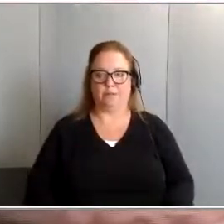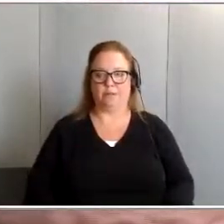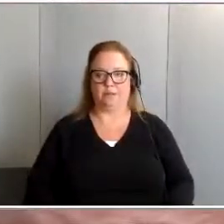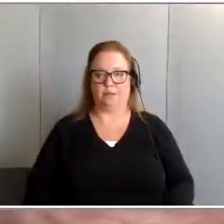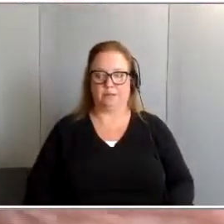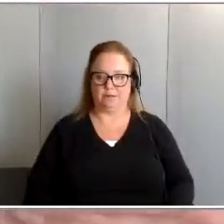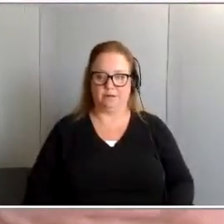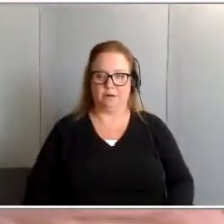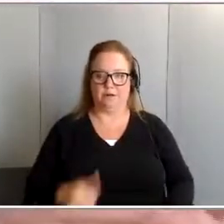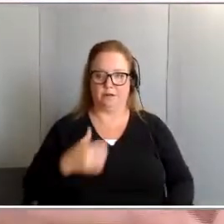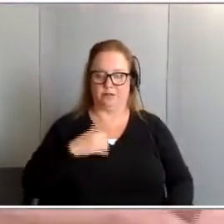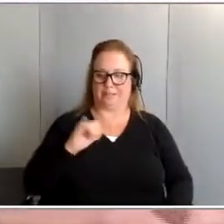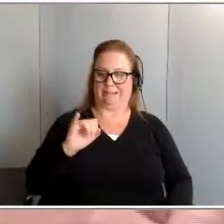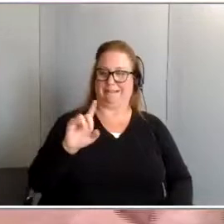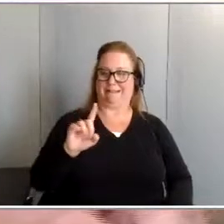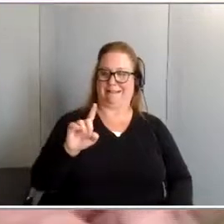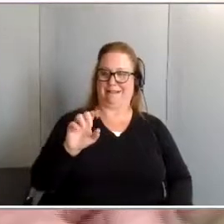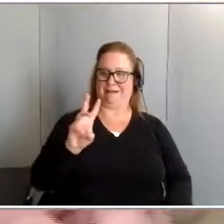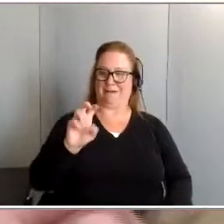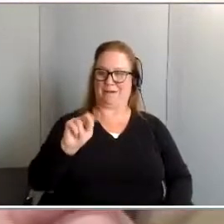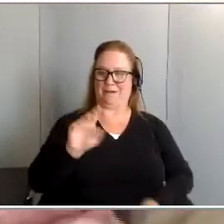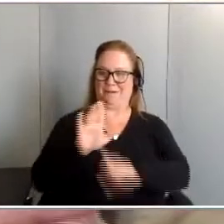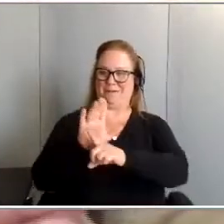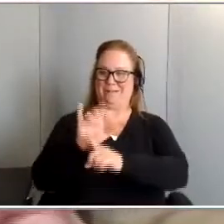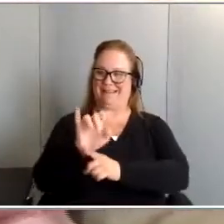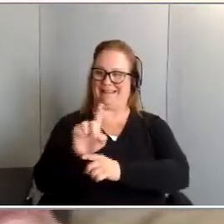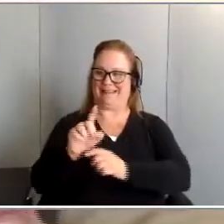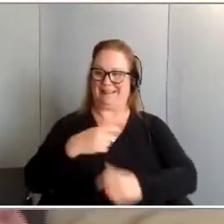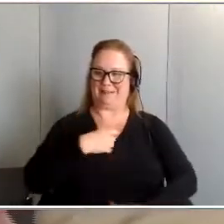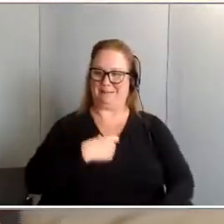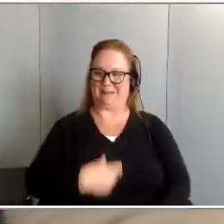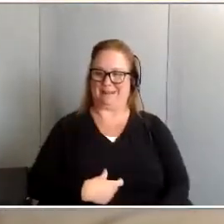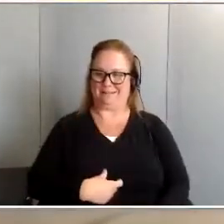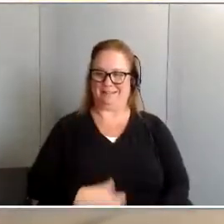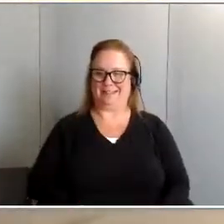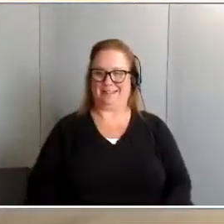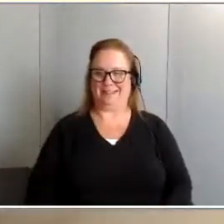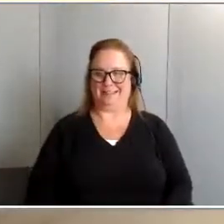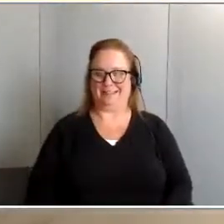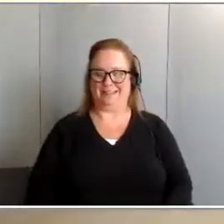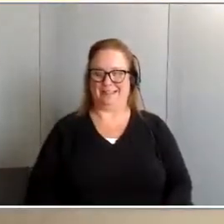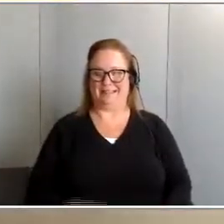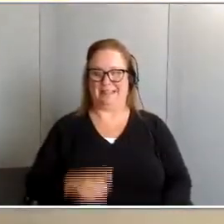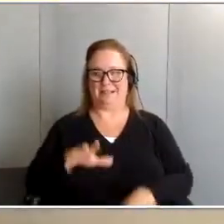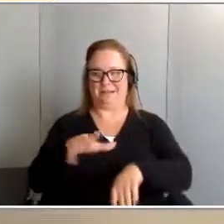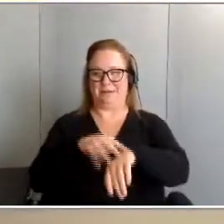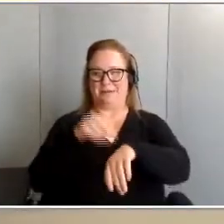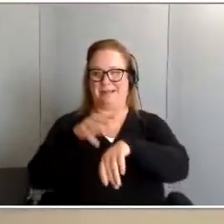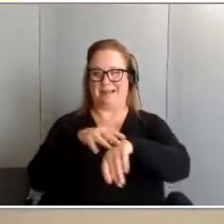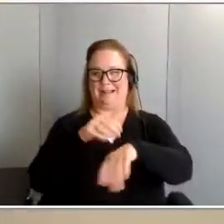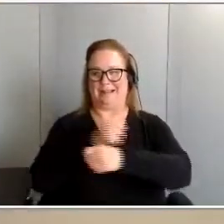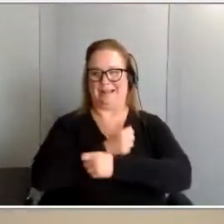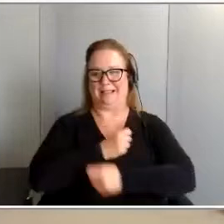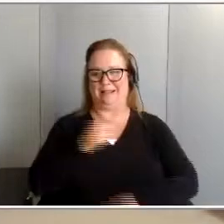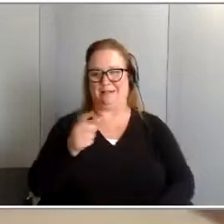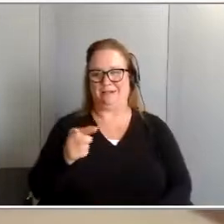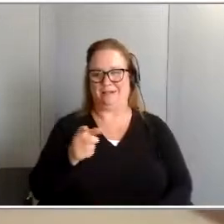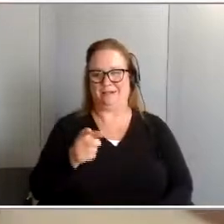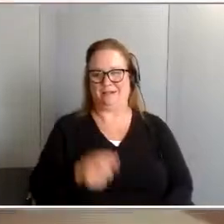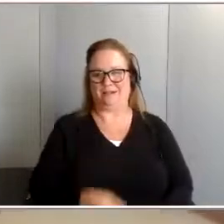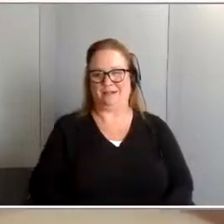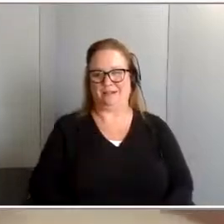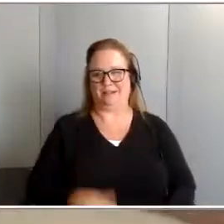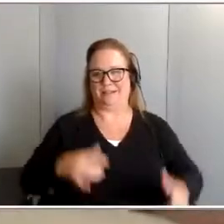got her ID to prove it. Absolutely. People get a big smile on their face. They start petting her and they love on her, and she gets excited